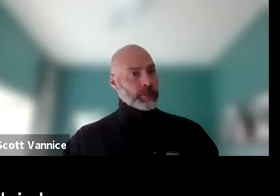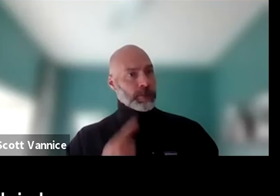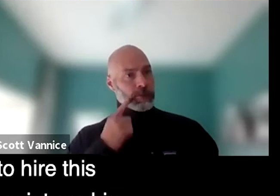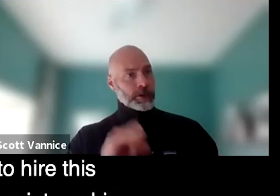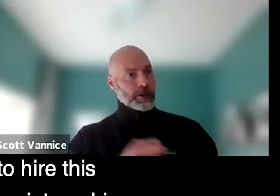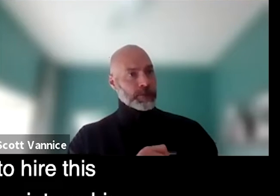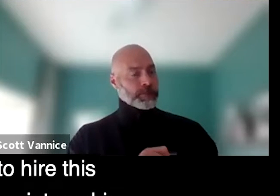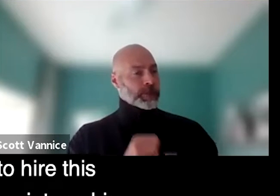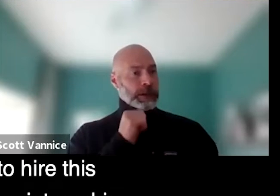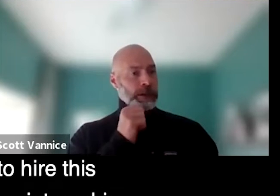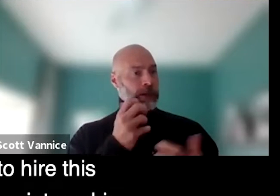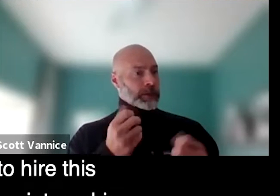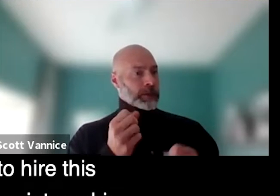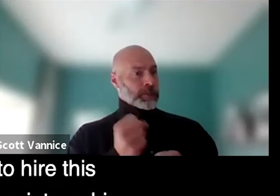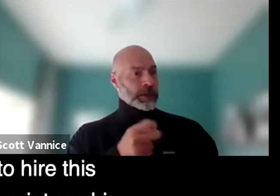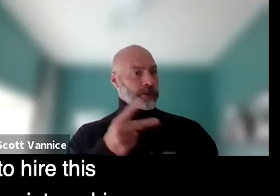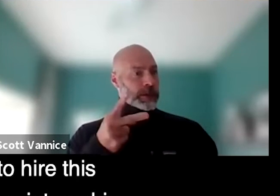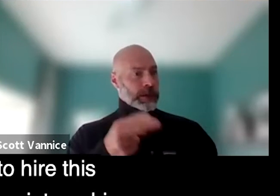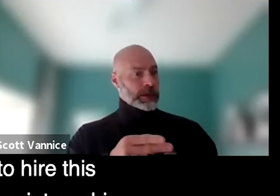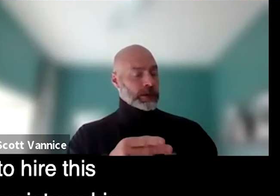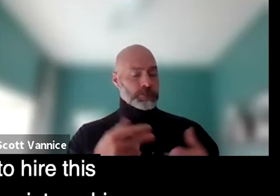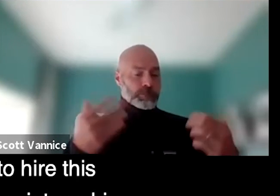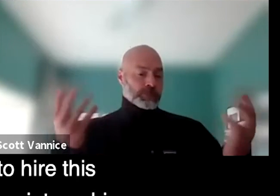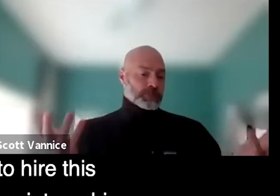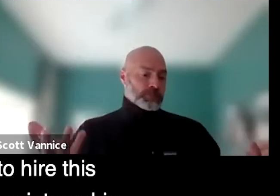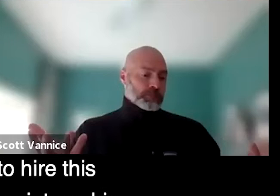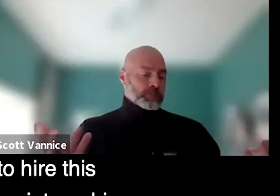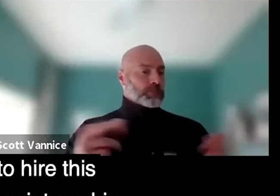low. If we were to hire this individual for an